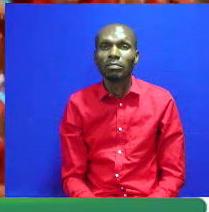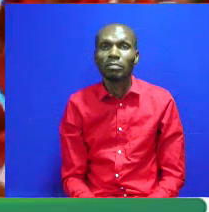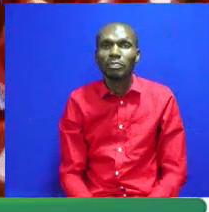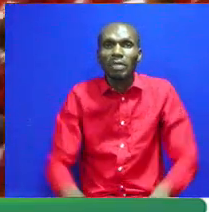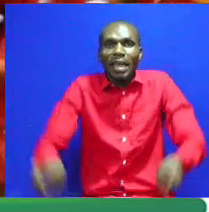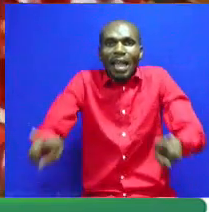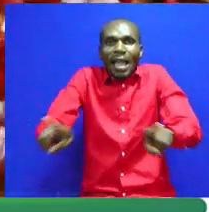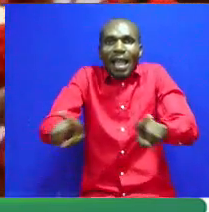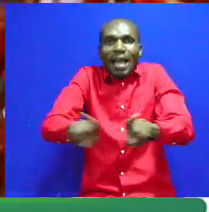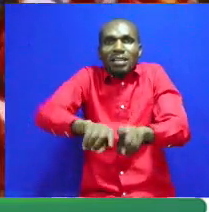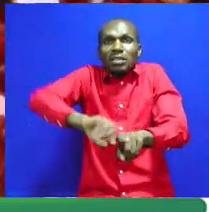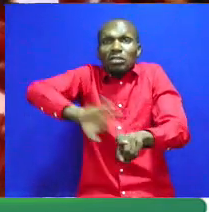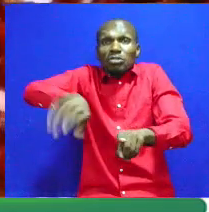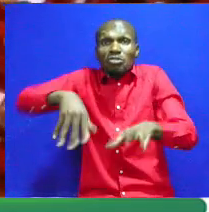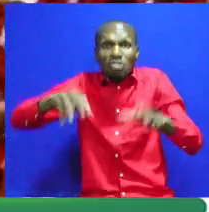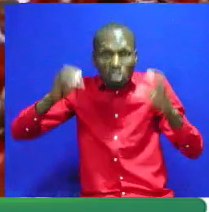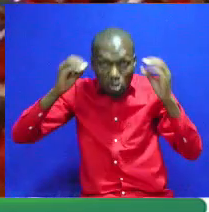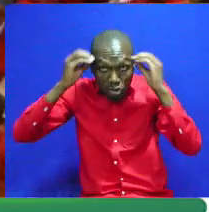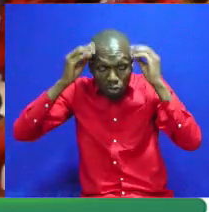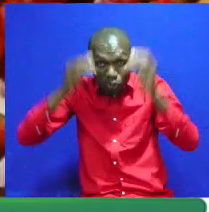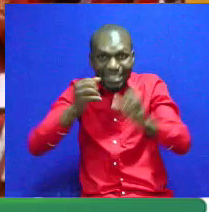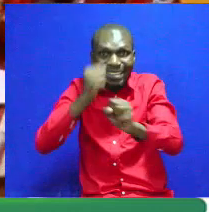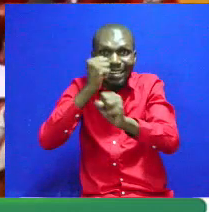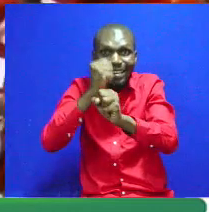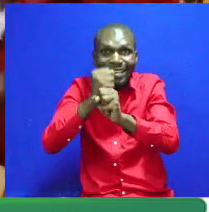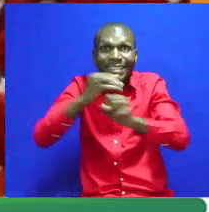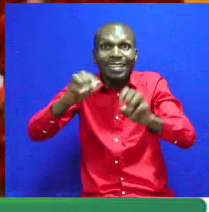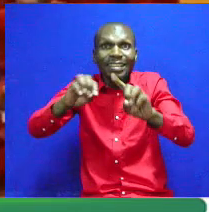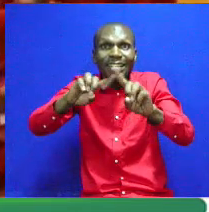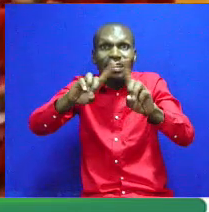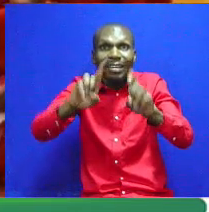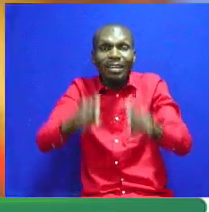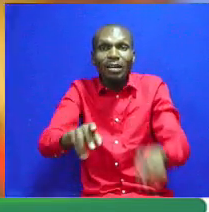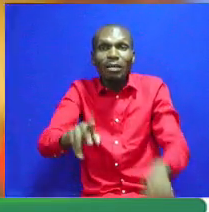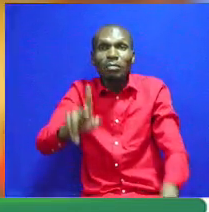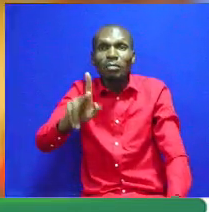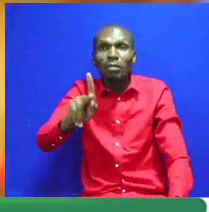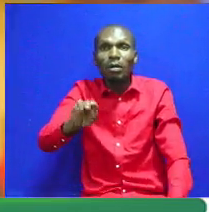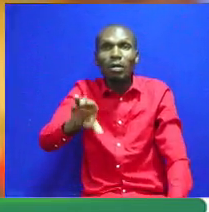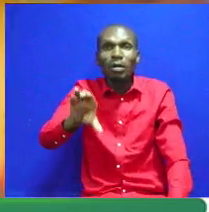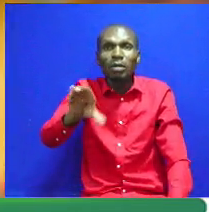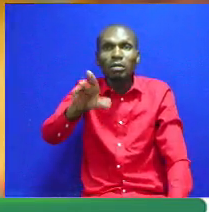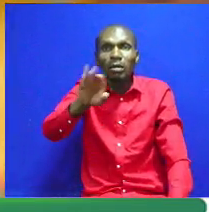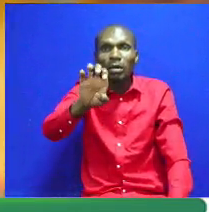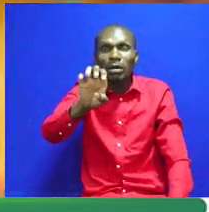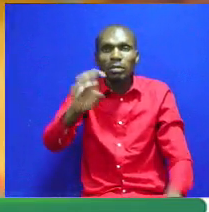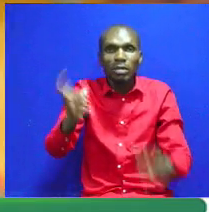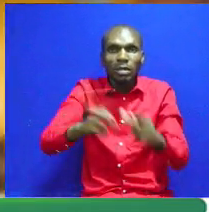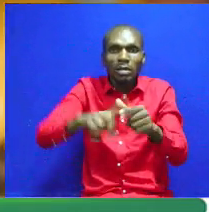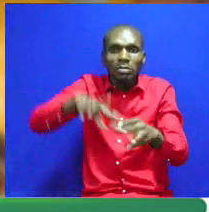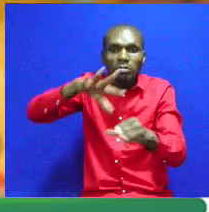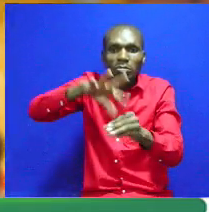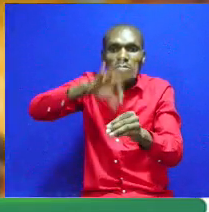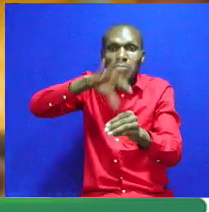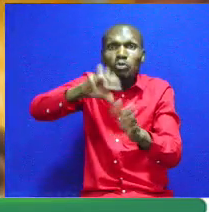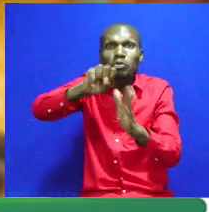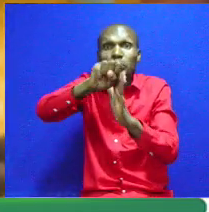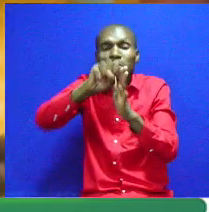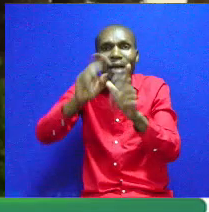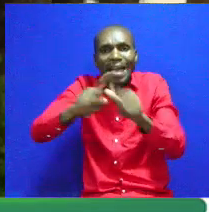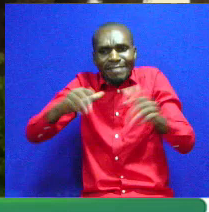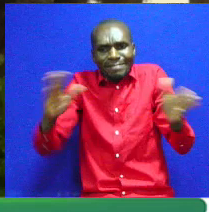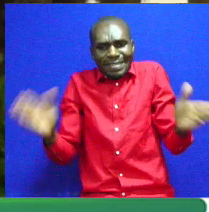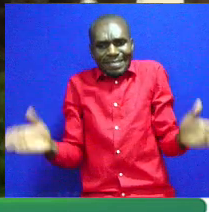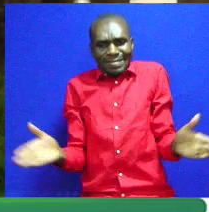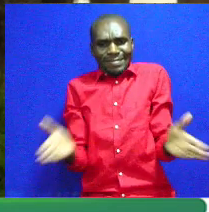Ekerabo orokyo bakorete amatemu AKCSE umwaka oeta bagenderete gochora chikos ao ao nigesege tyarurgo